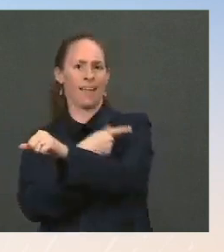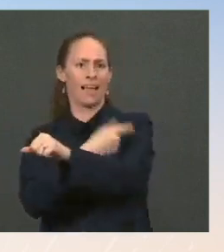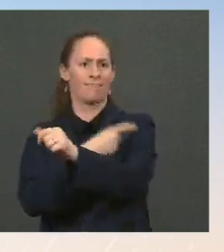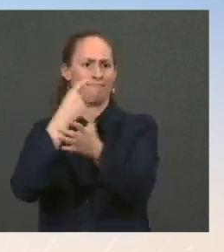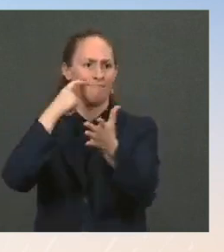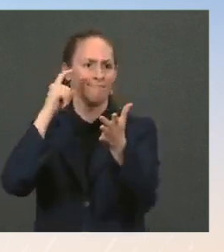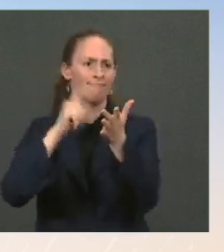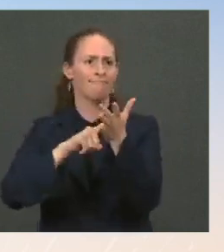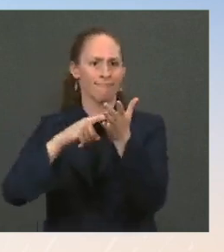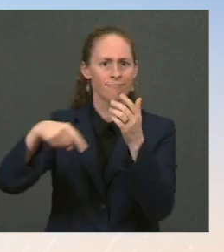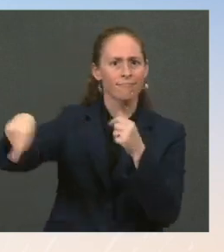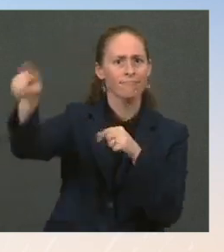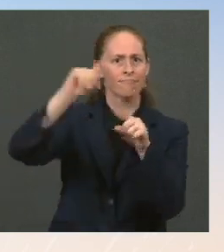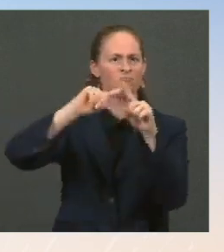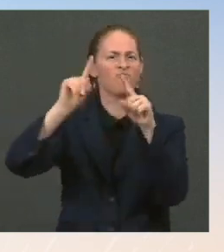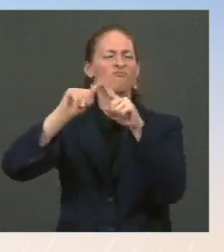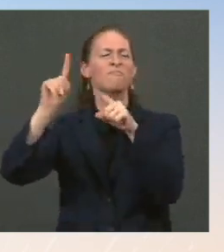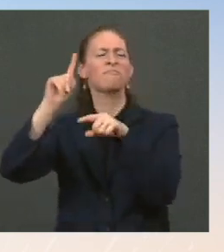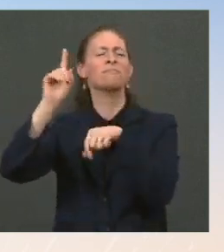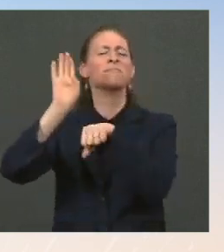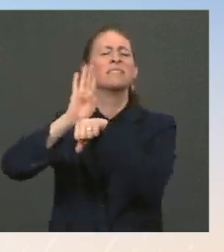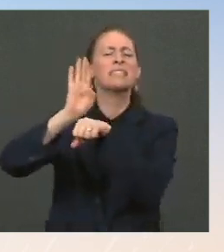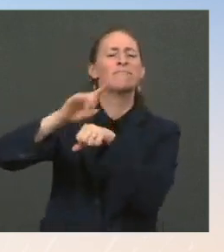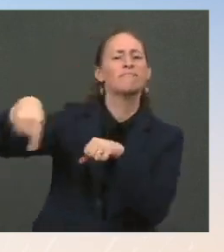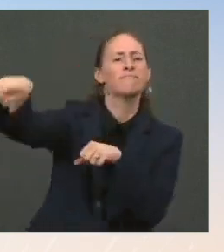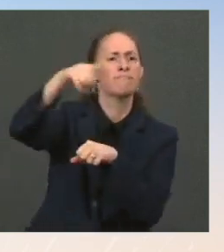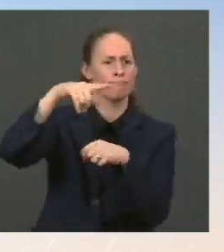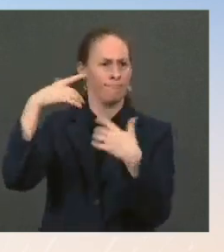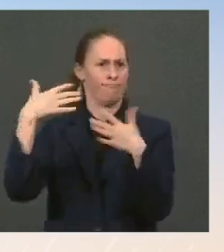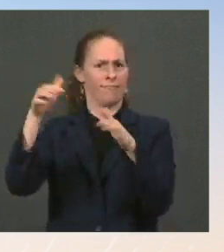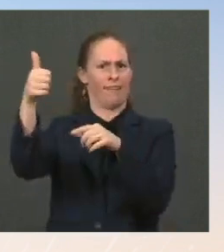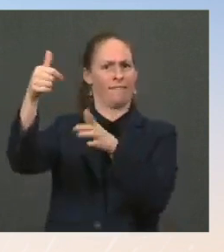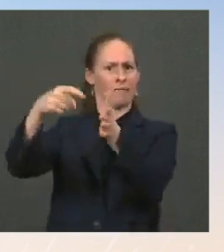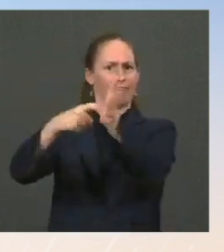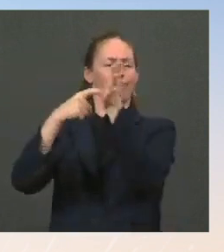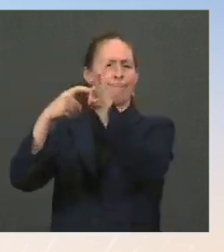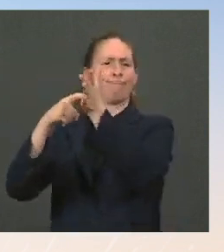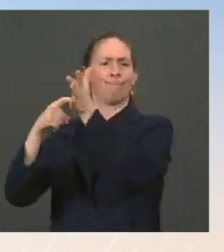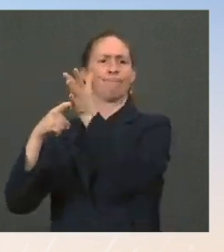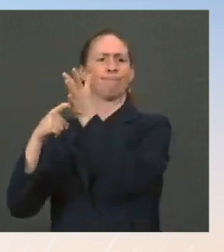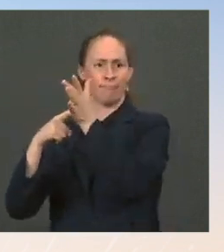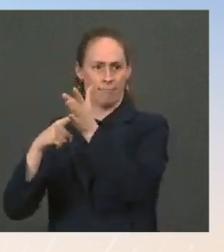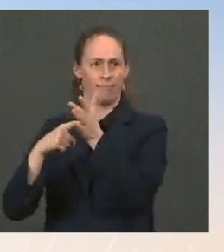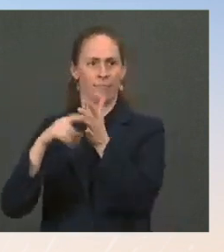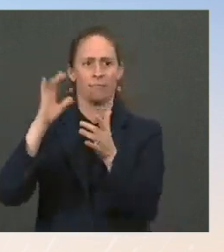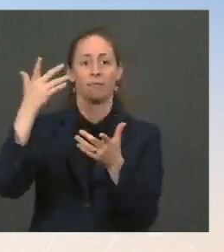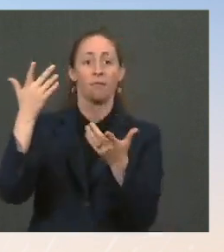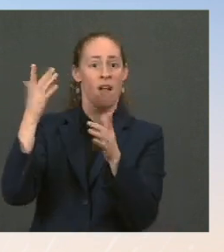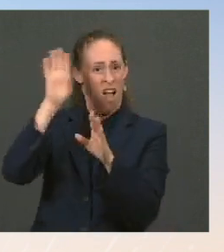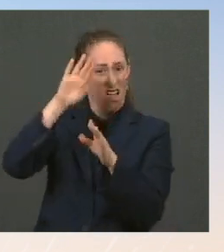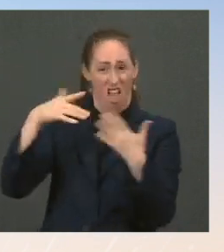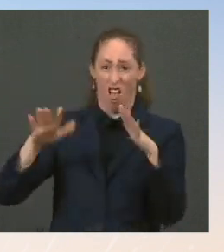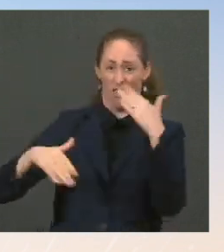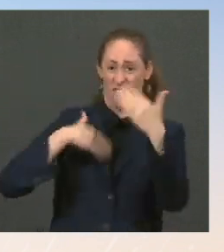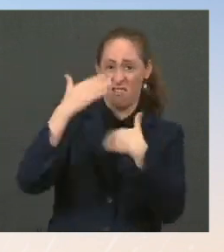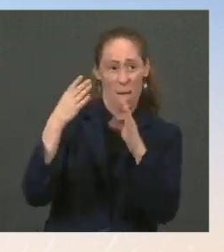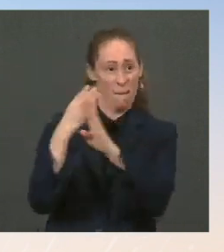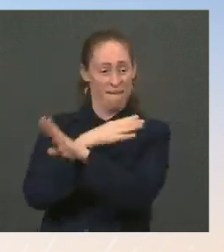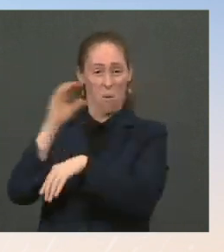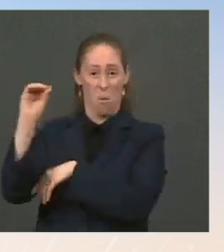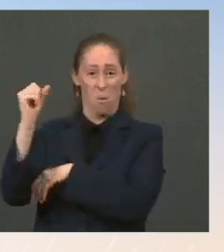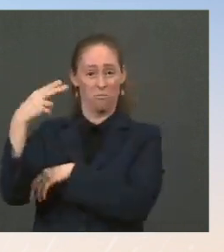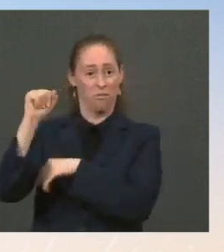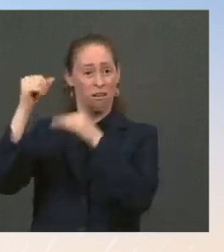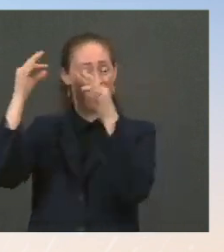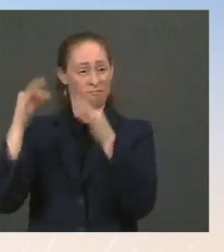that is imposing its own vaccine requirement ahead of the OSHA rule. The president's message will be clear. Vaccination requirements work.